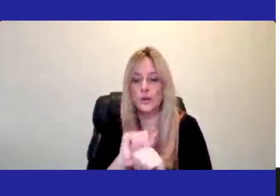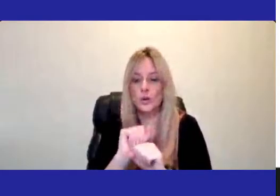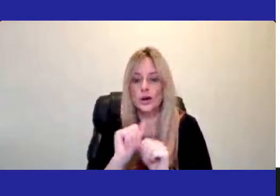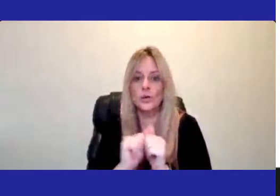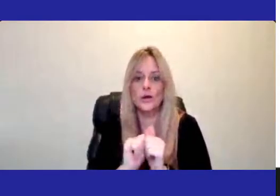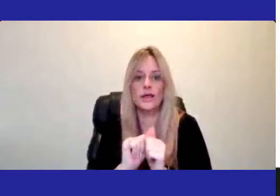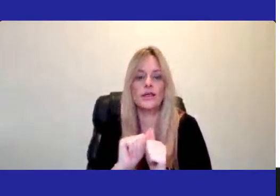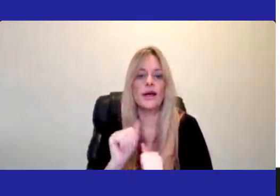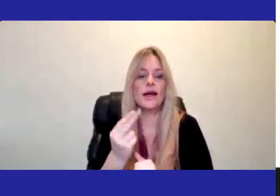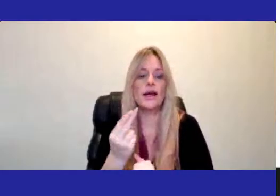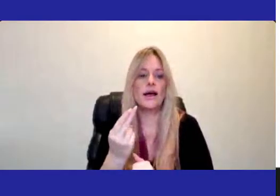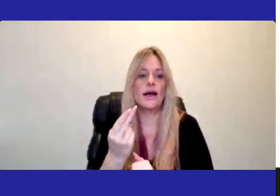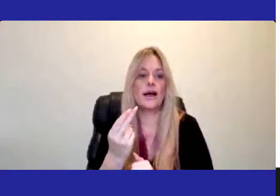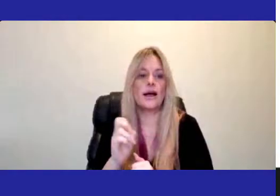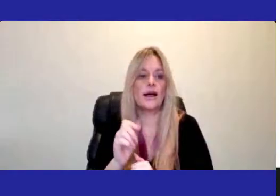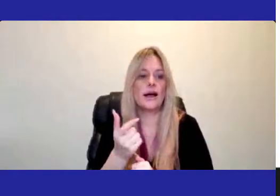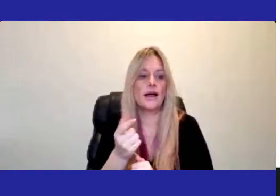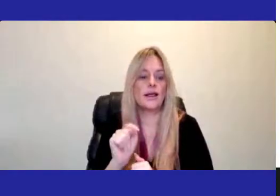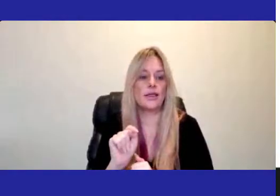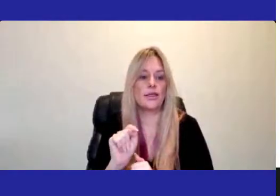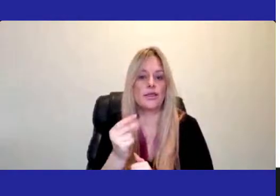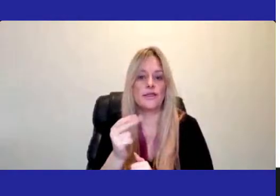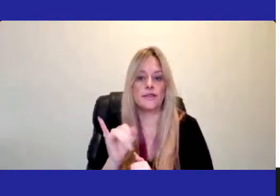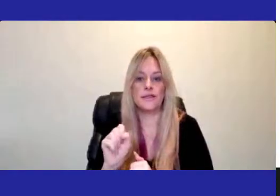HealthX since 2022.